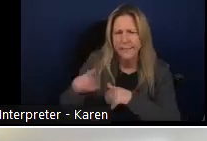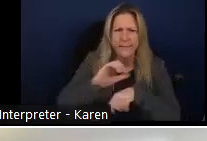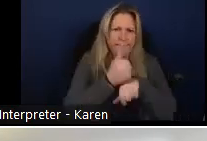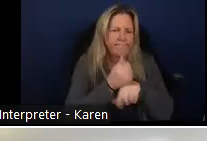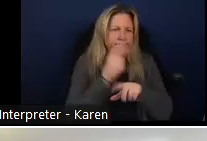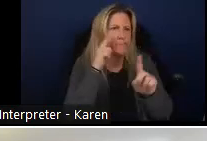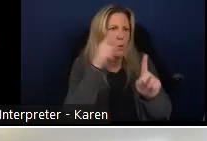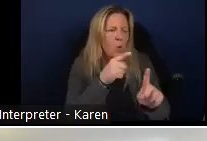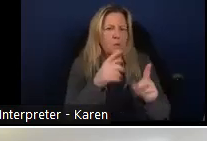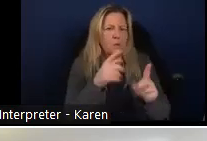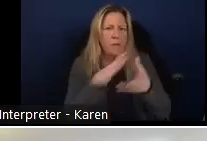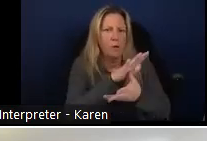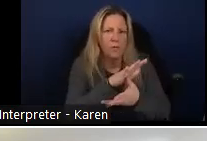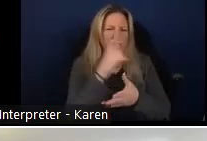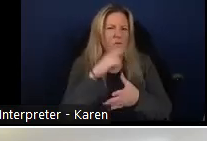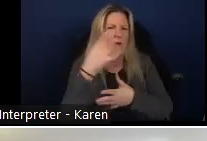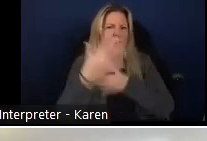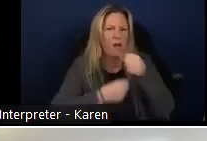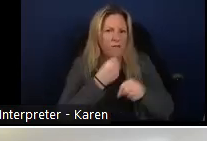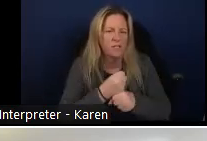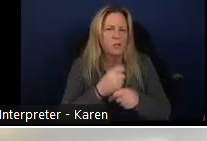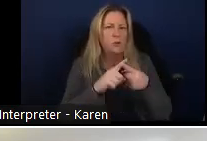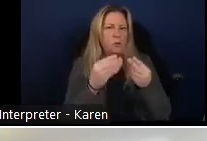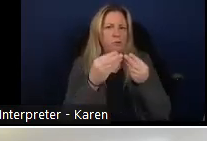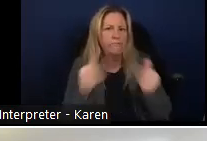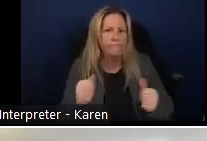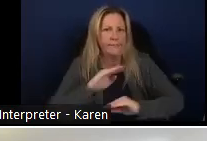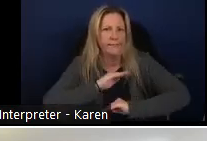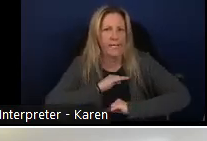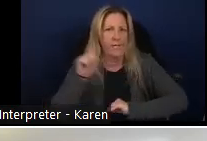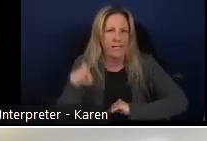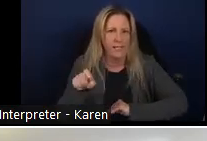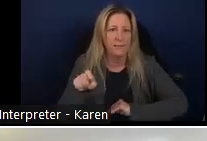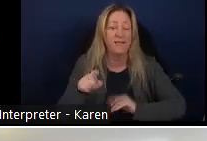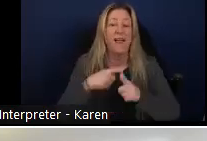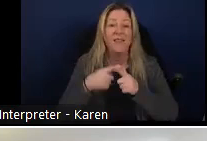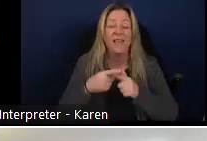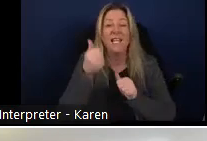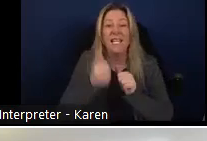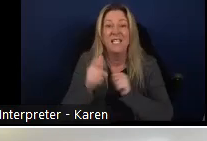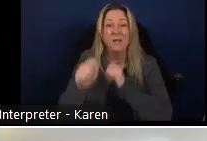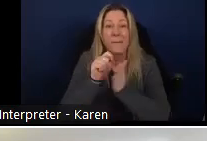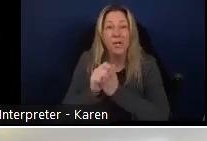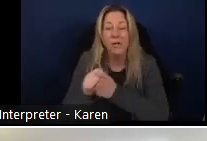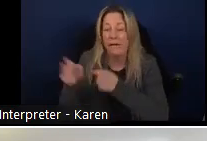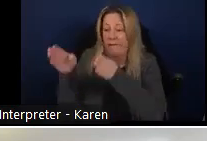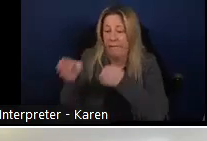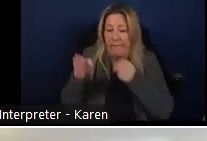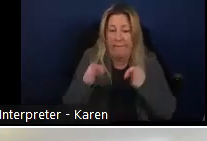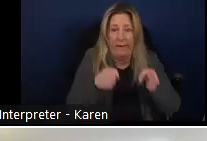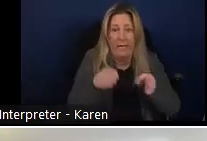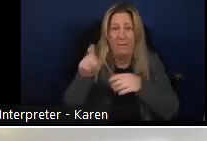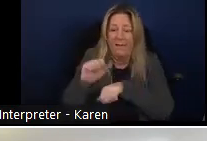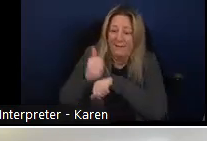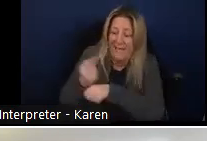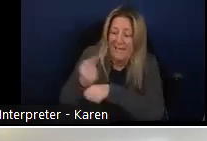5-year period to address those needs. Then, for each period under the CON plan, Denver must also create an annual action